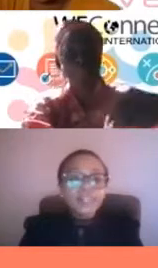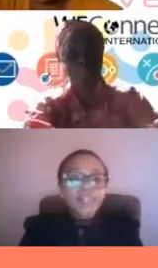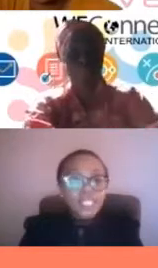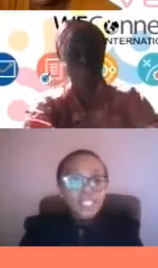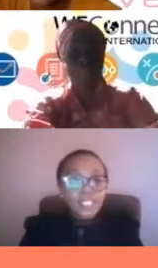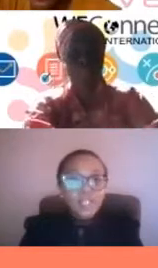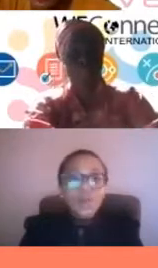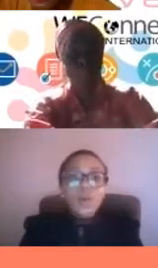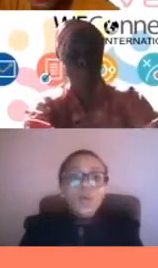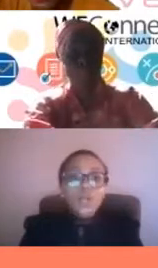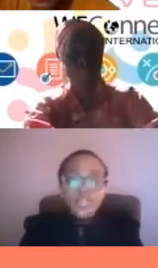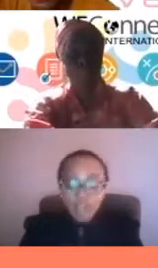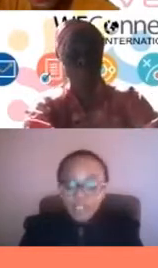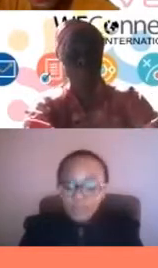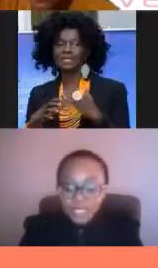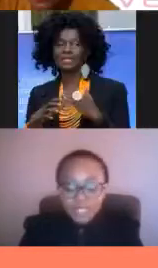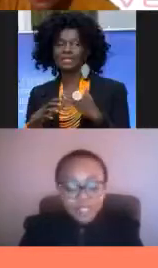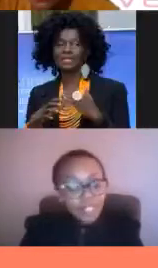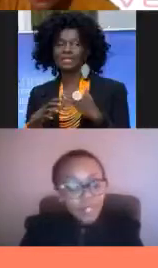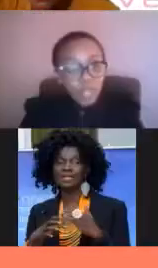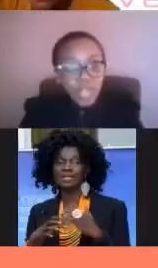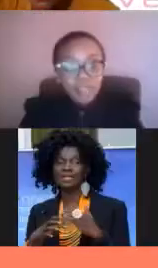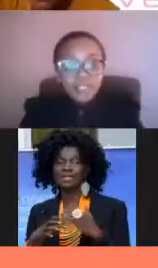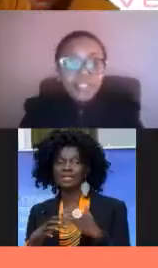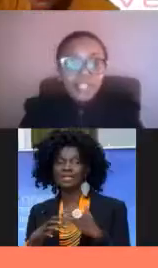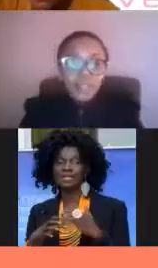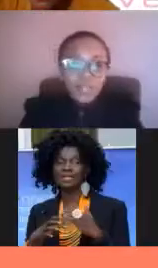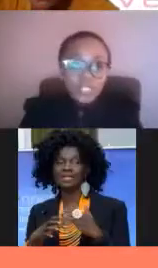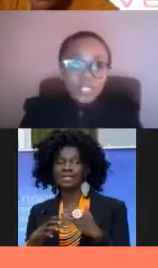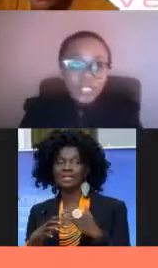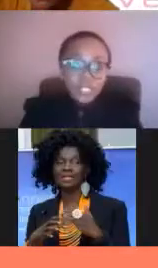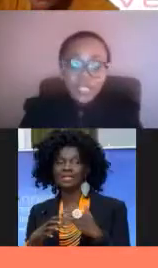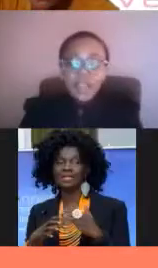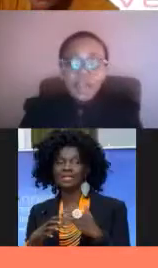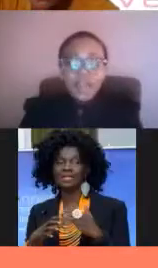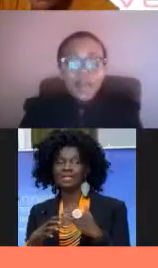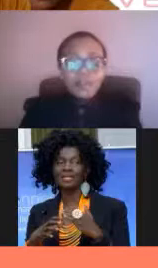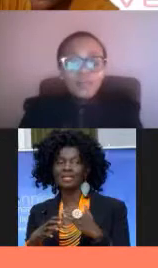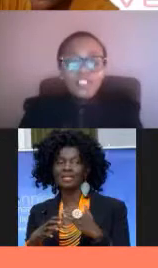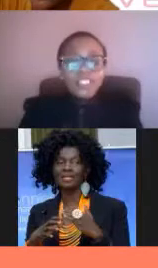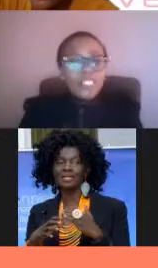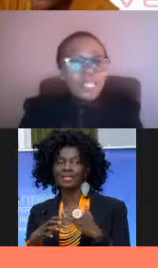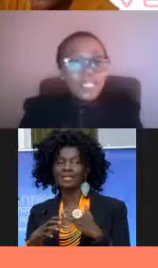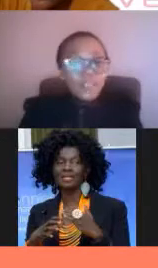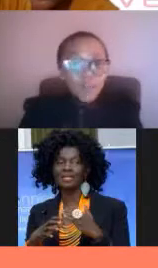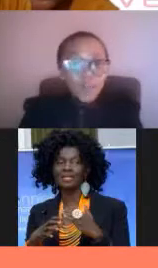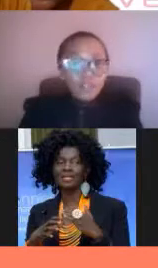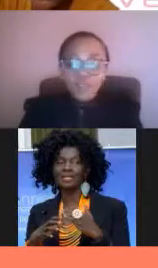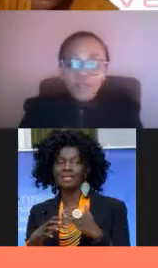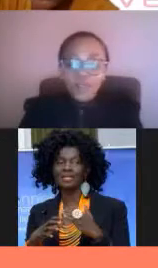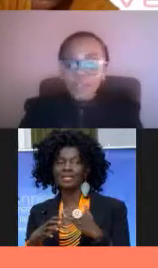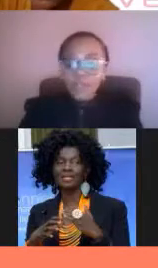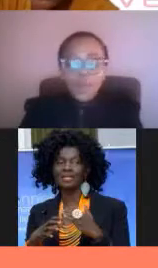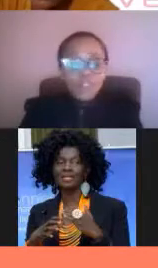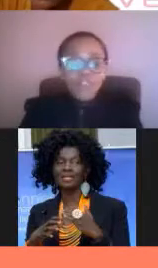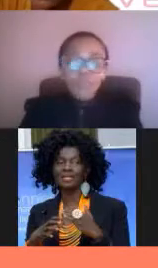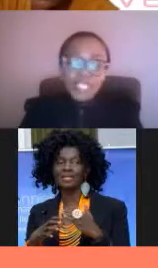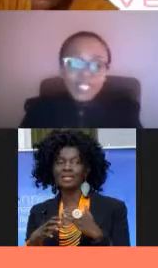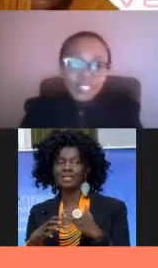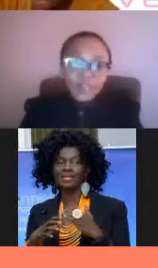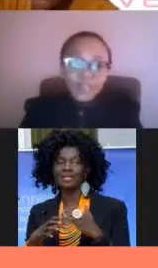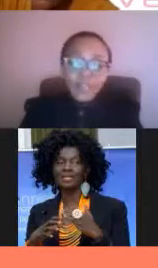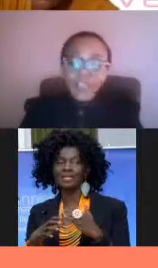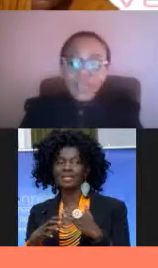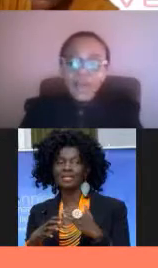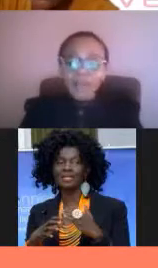admin functions with cloud-based accounting technology. She started F12 because of a